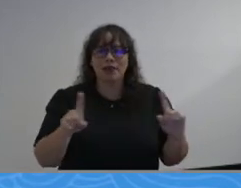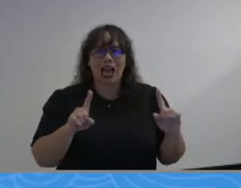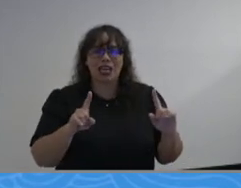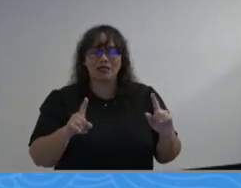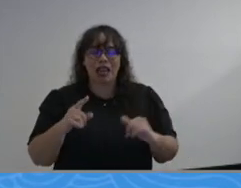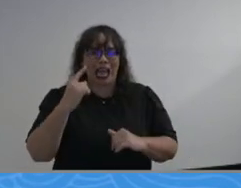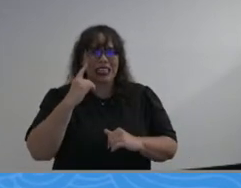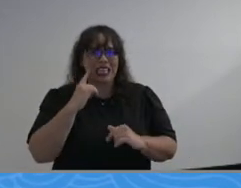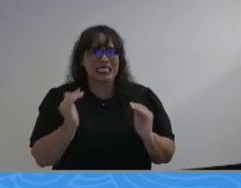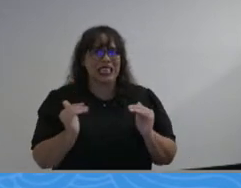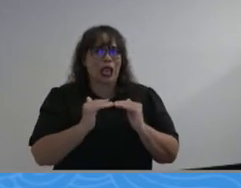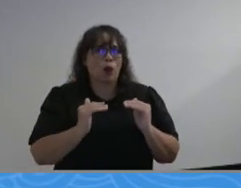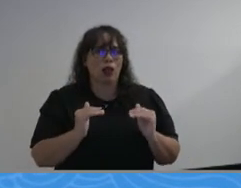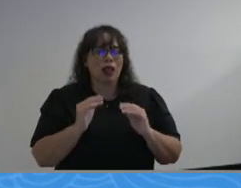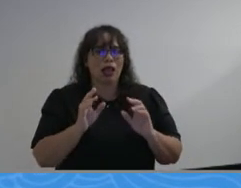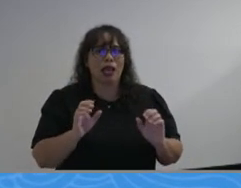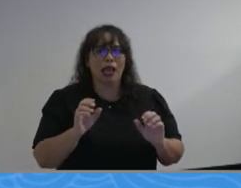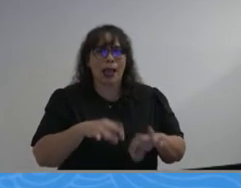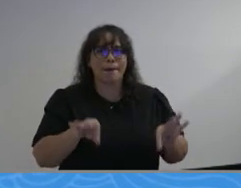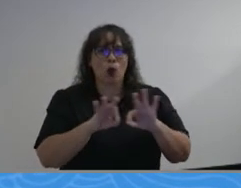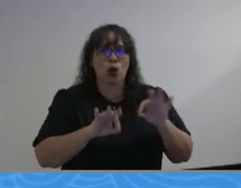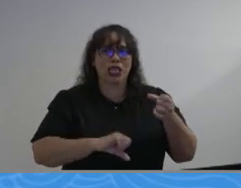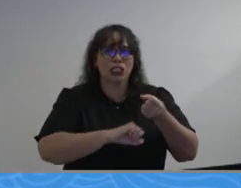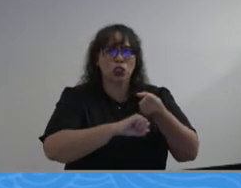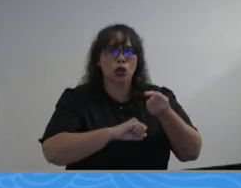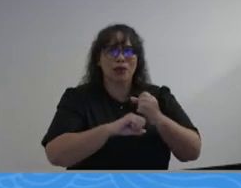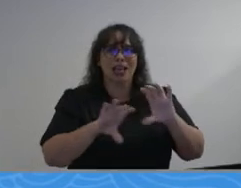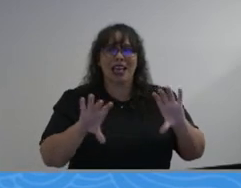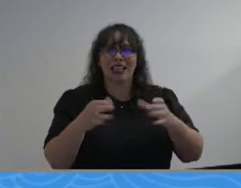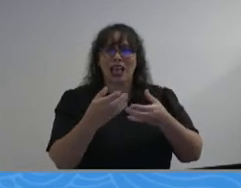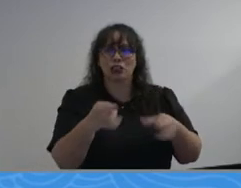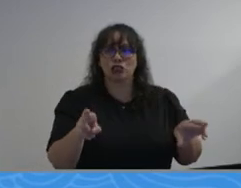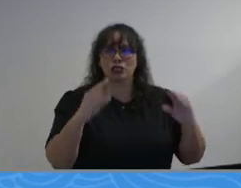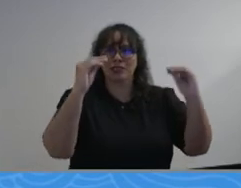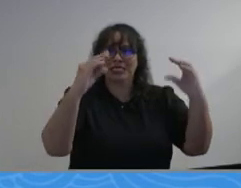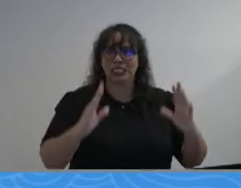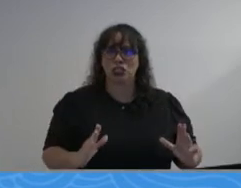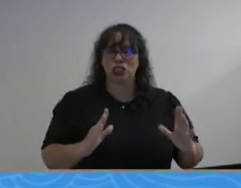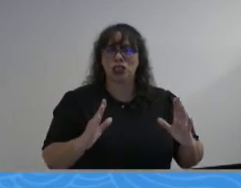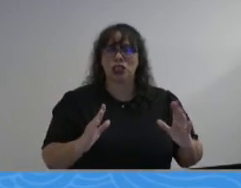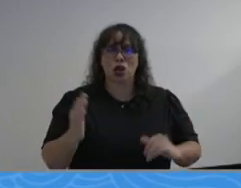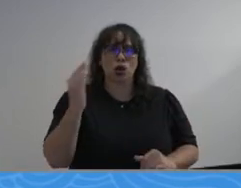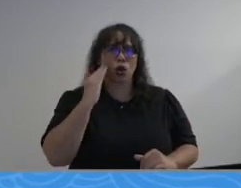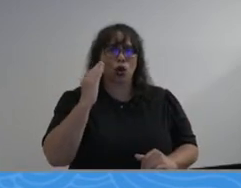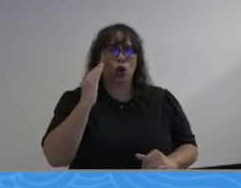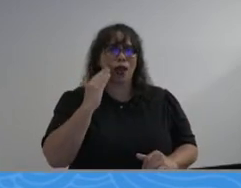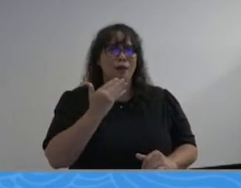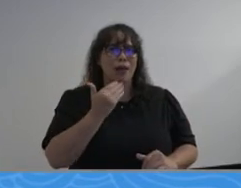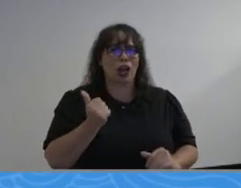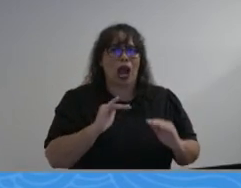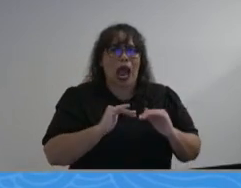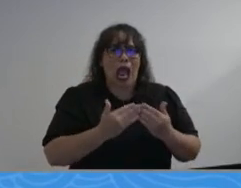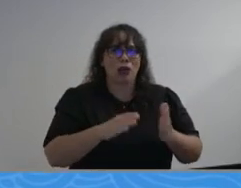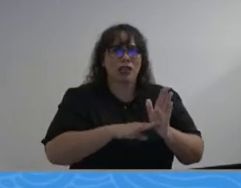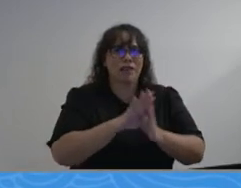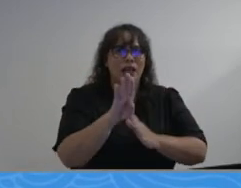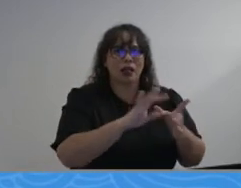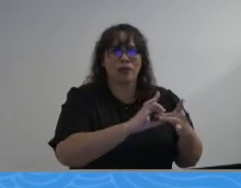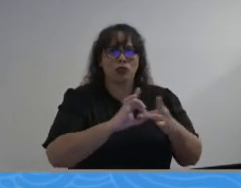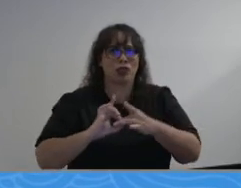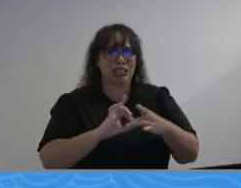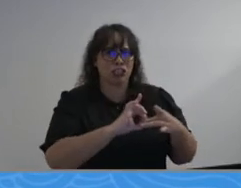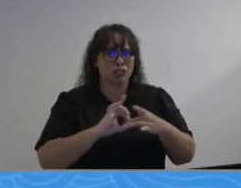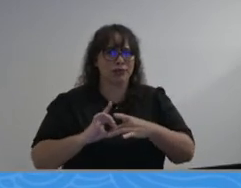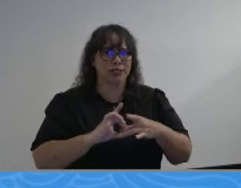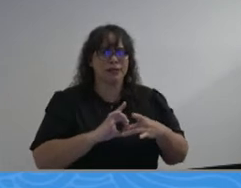think is equally as important, is to support classroom teachers with knowing better how to develop those